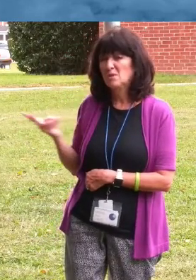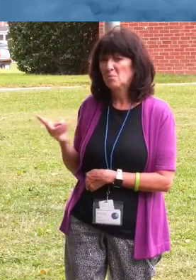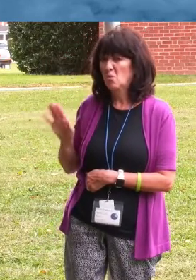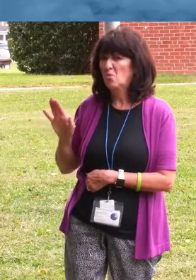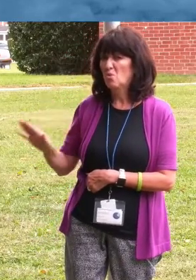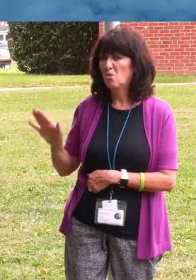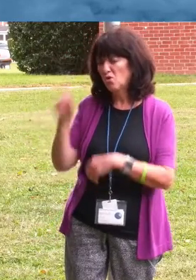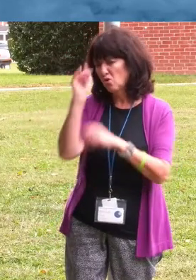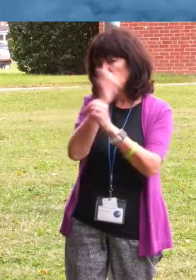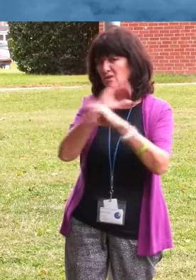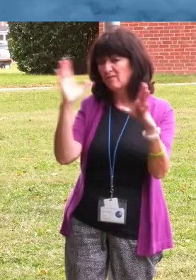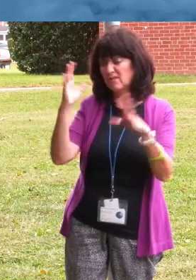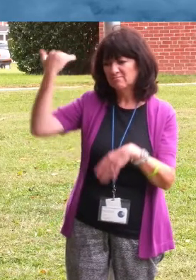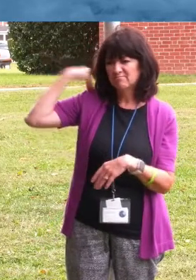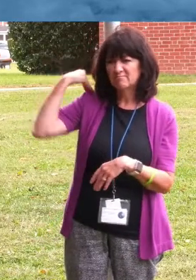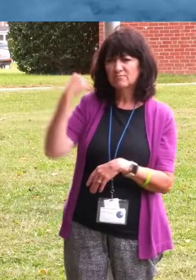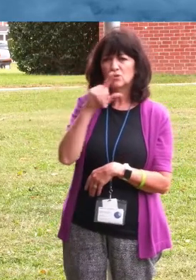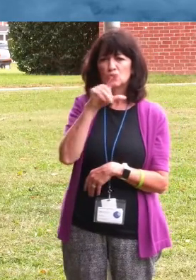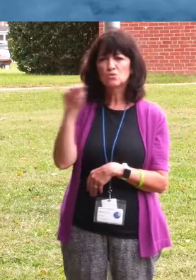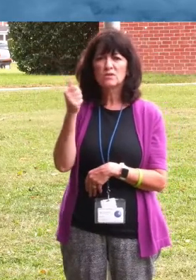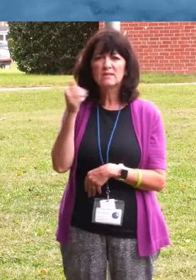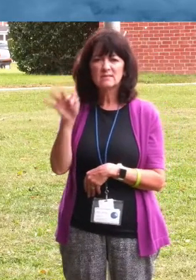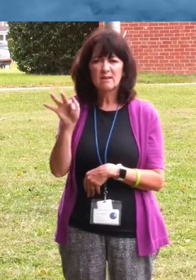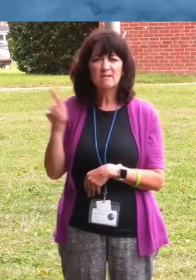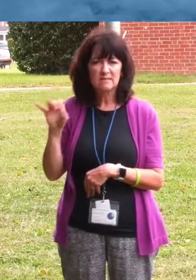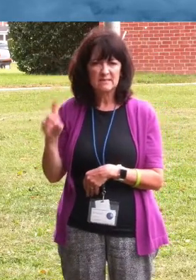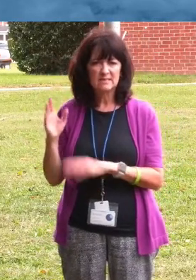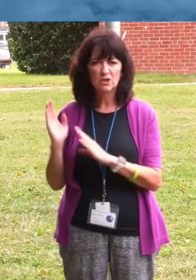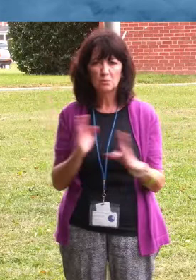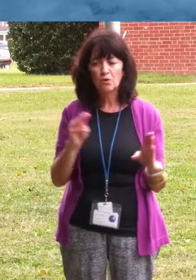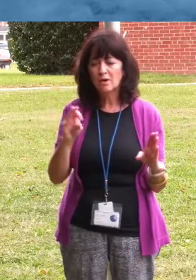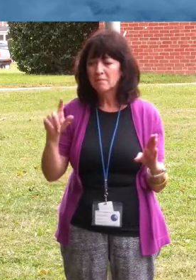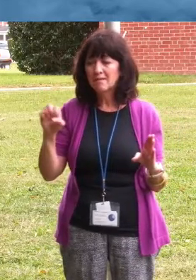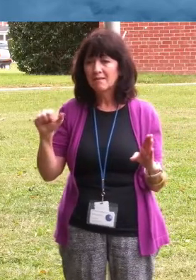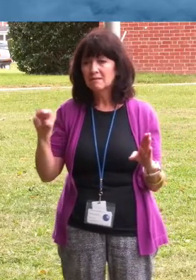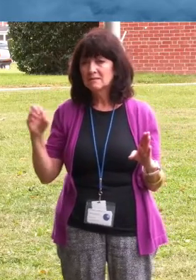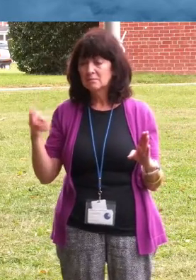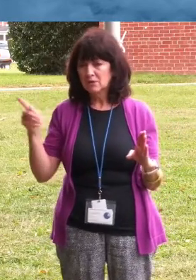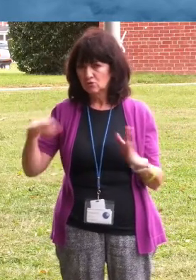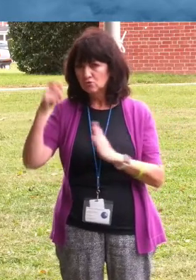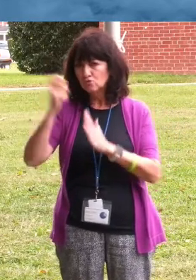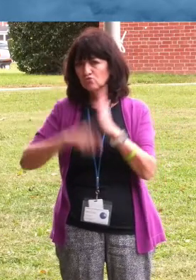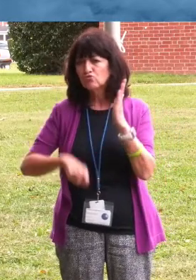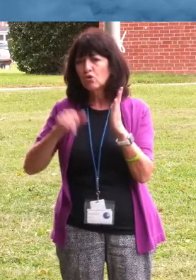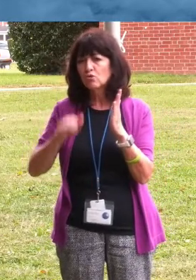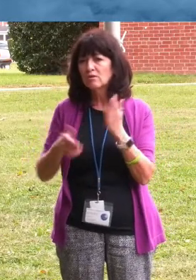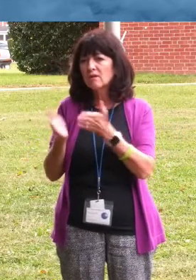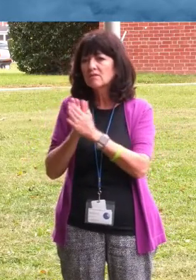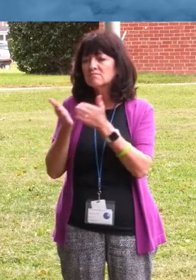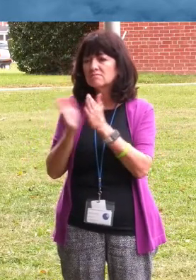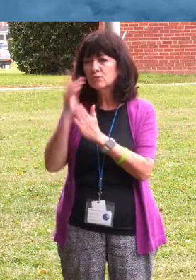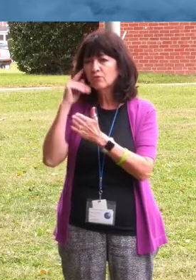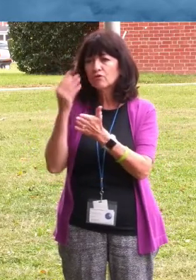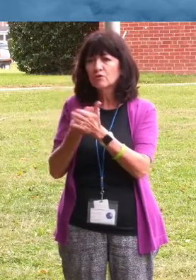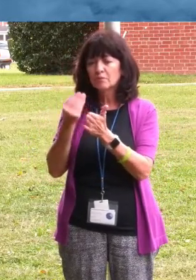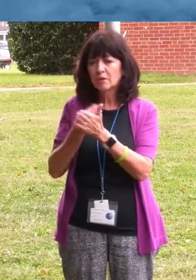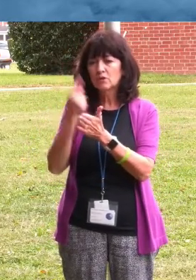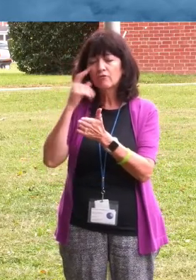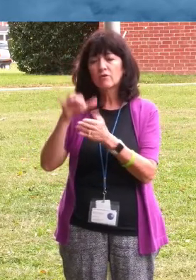in 2019 and write a grant. Melissa Smith wrote the grant for the 2020 feasibility study, upon